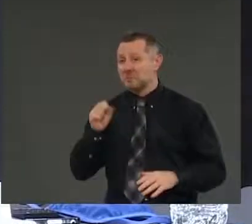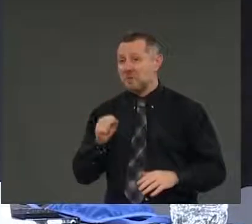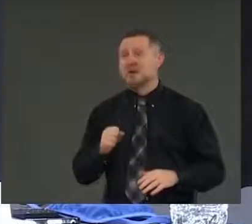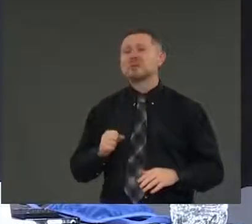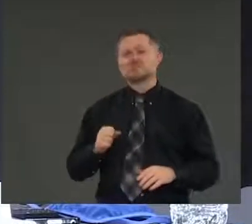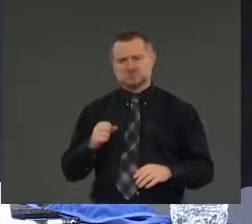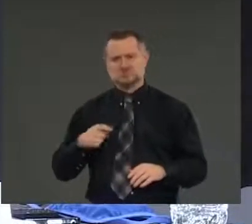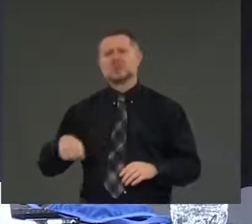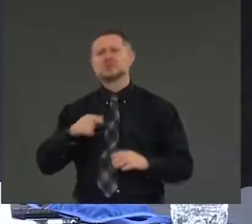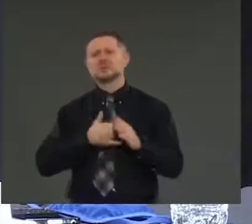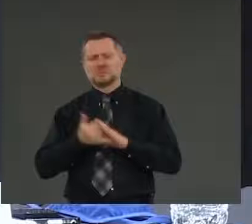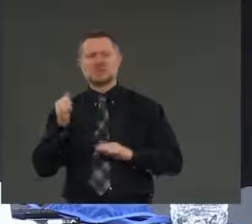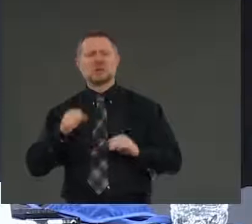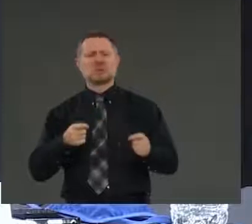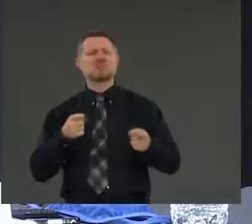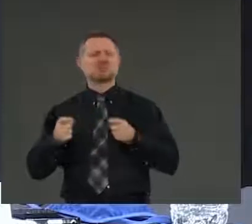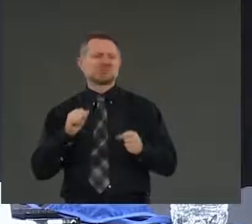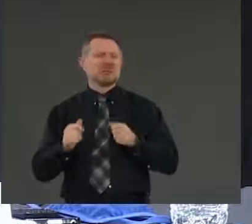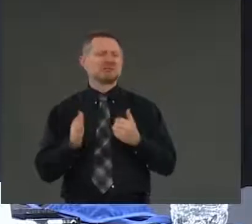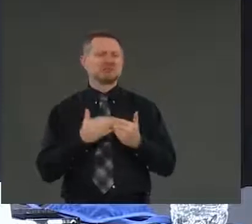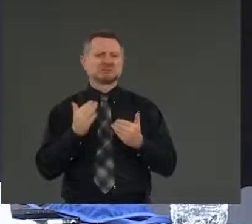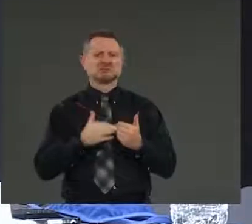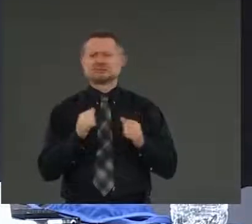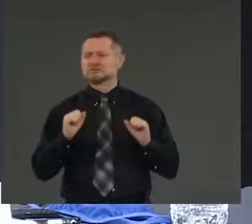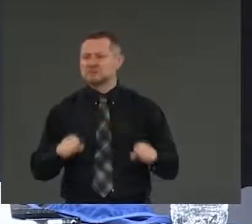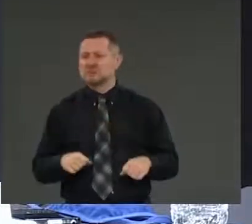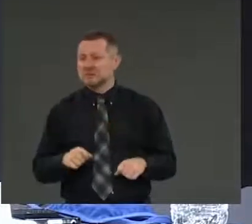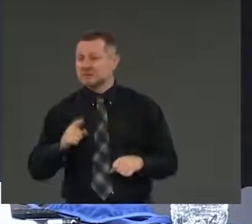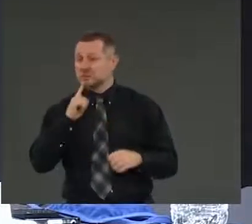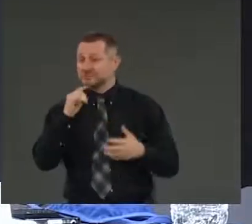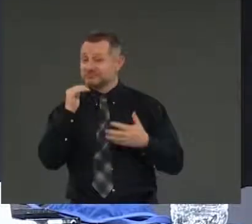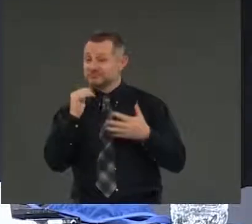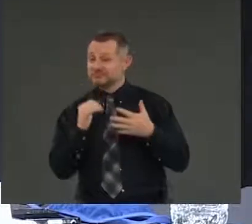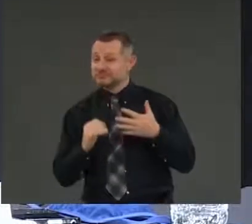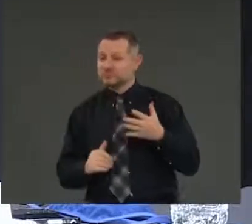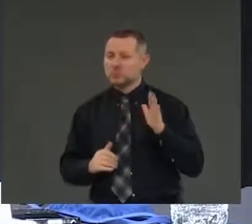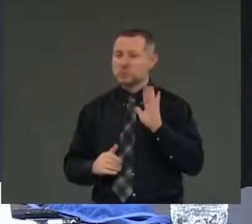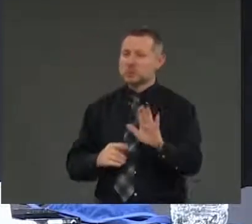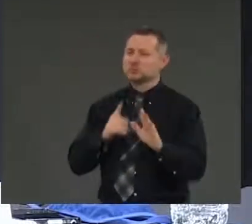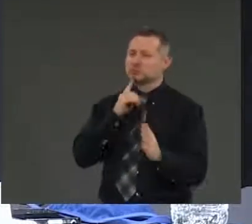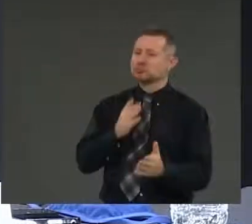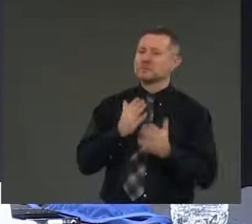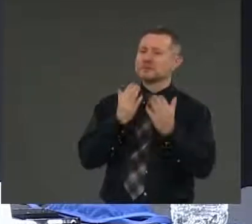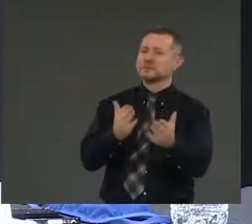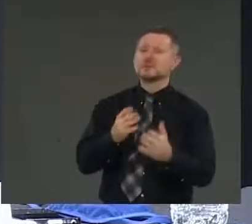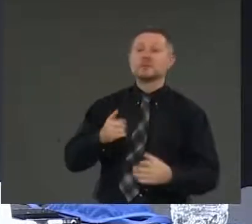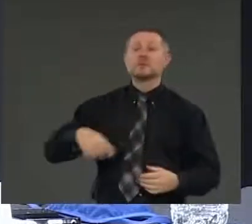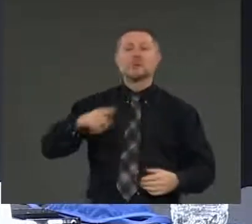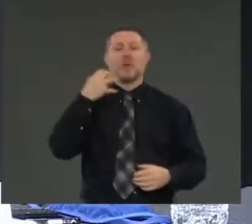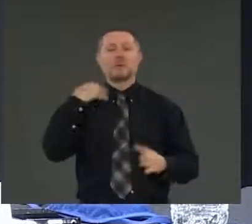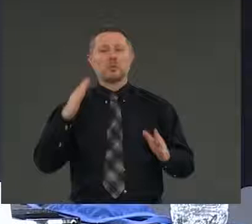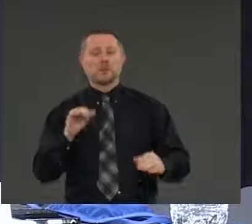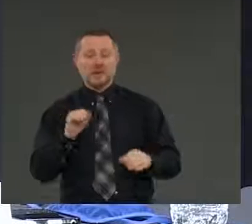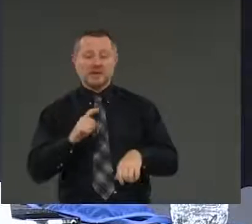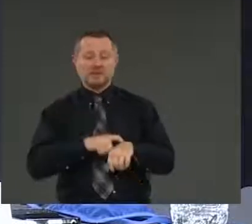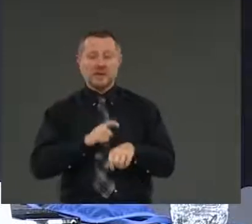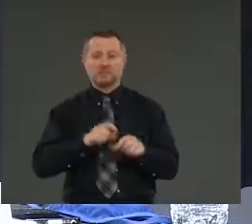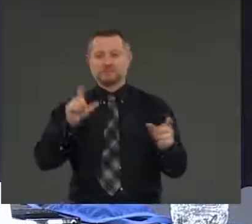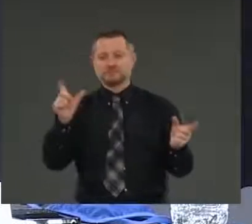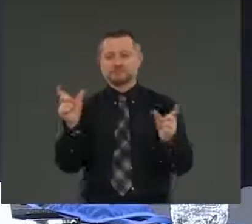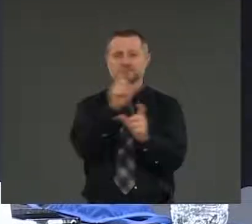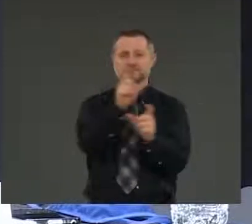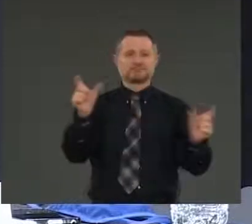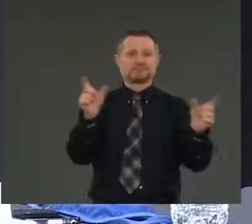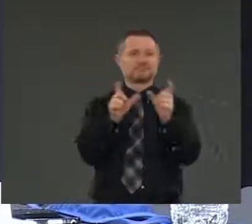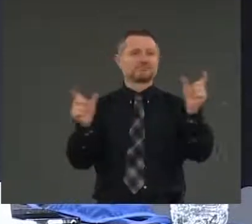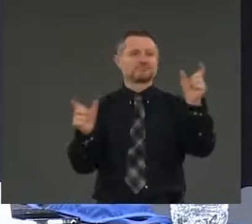manage that. The guidelines will also talk about recommending staggered hours, staggered start and stop times